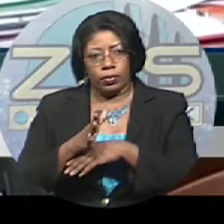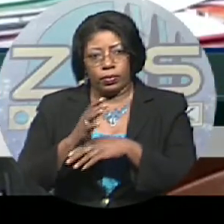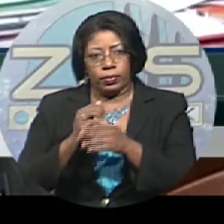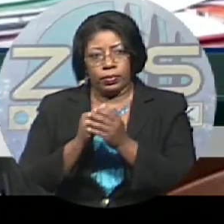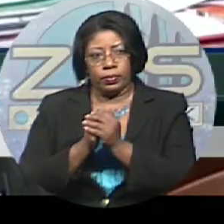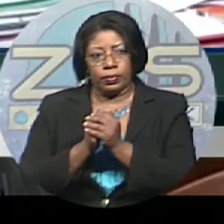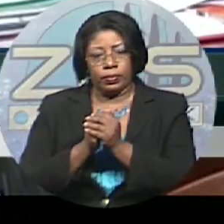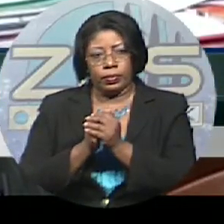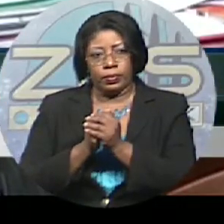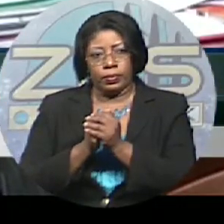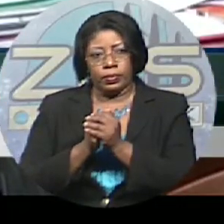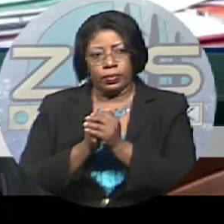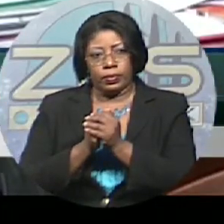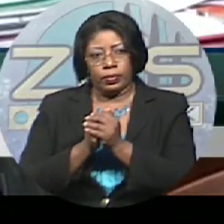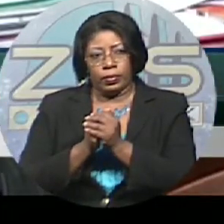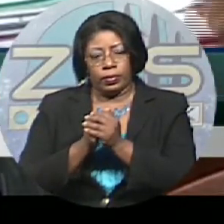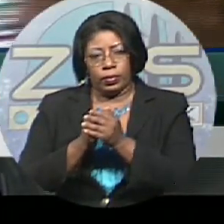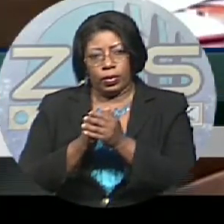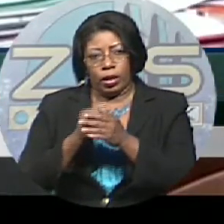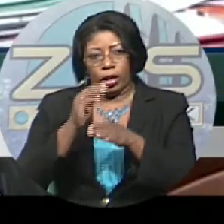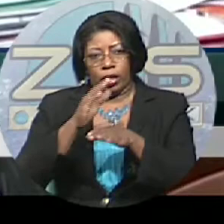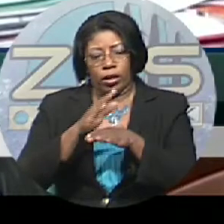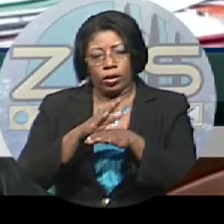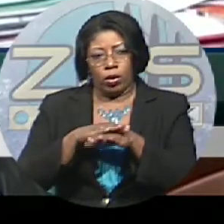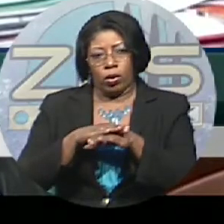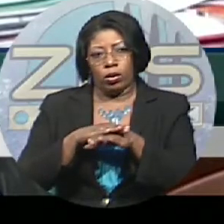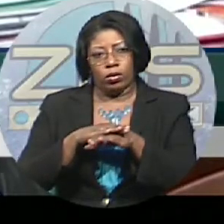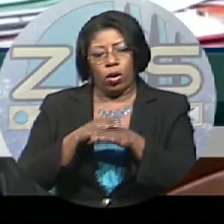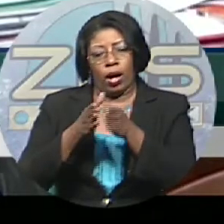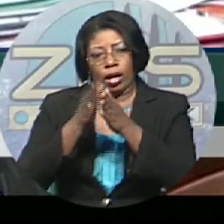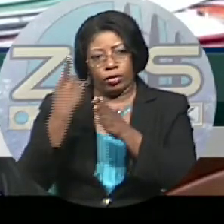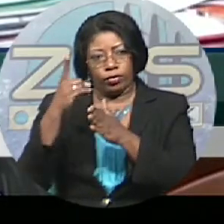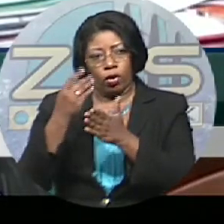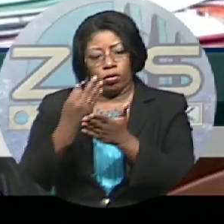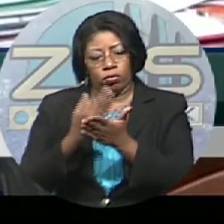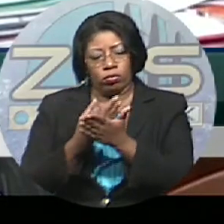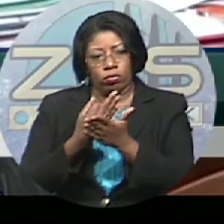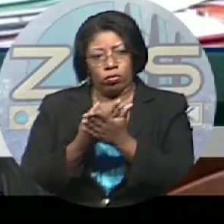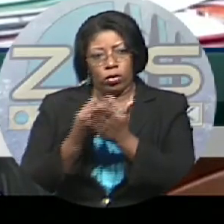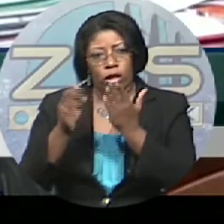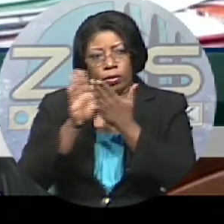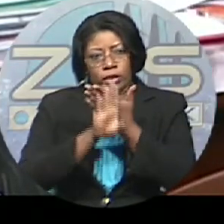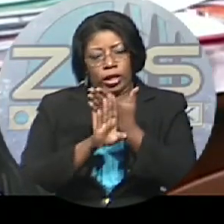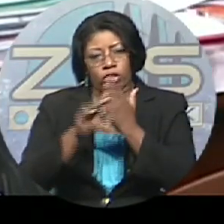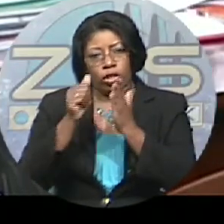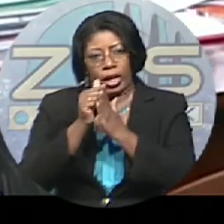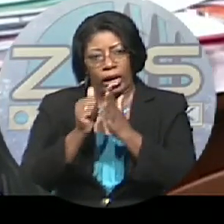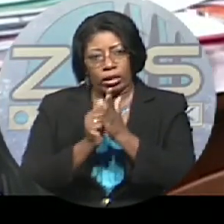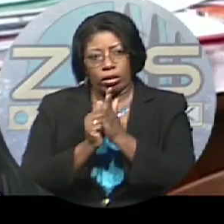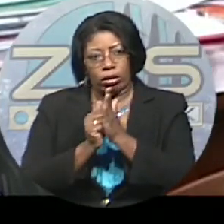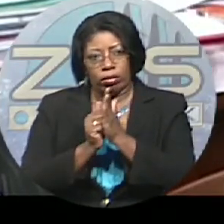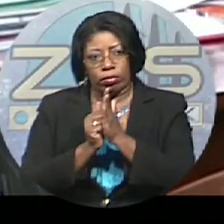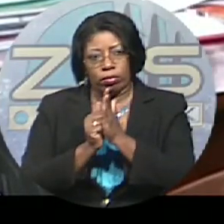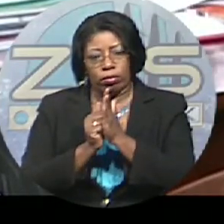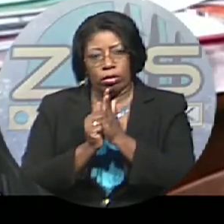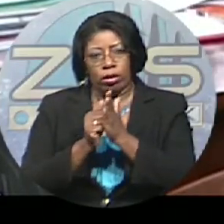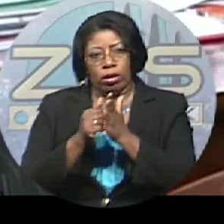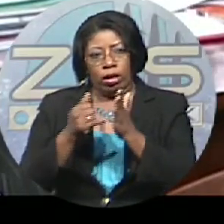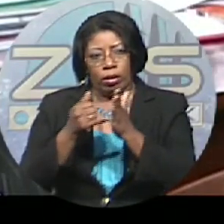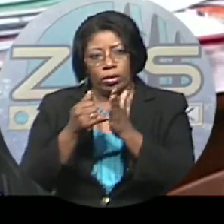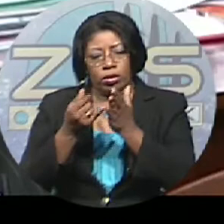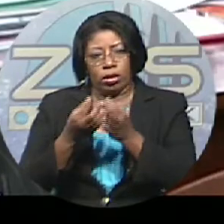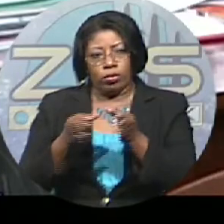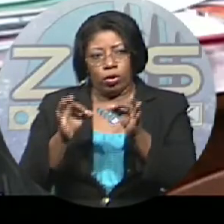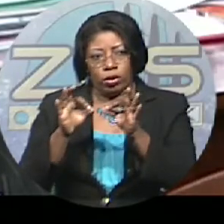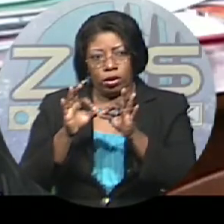Mr. Speaker, I call for a Fiscal Responsibility Act, a Whistleblowers Protection Act, Mr. Speaker, which is so very, very